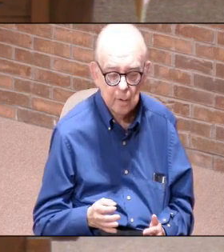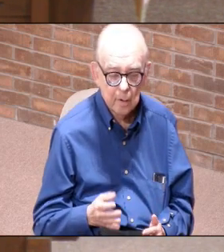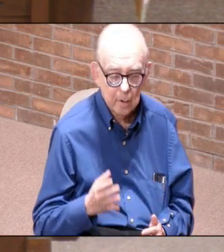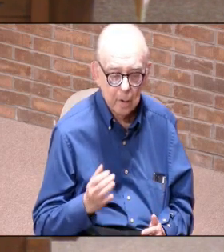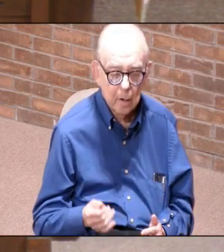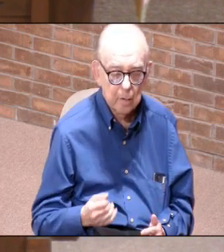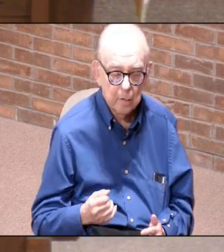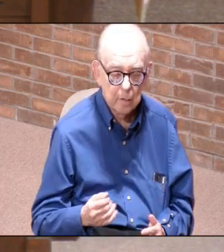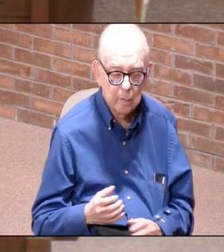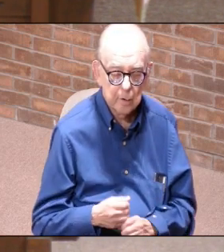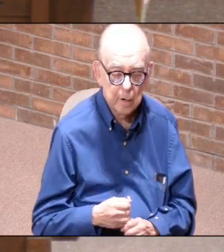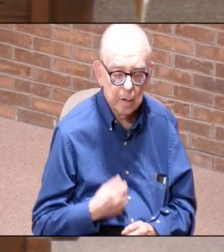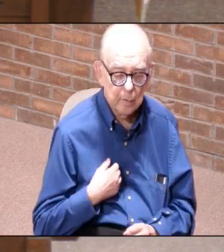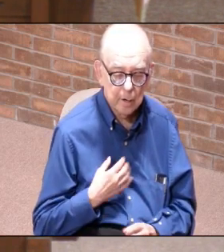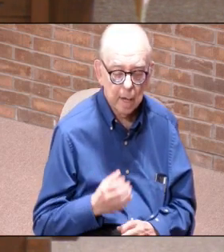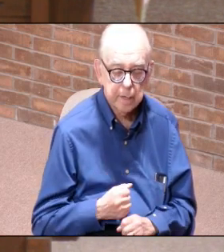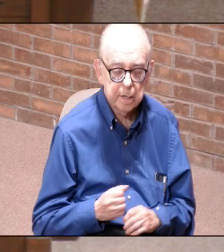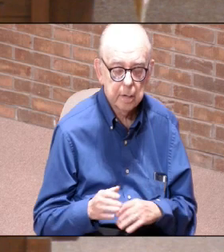Because when I get comfortable,